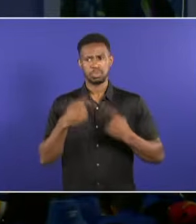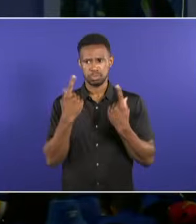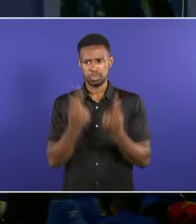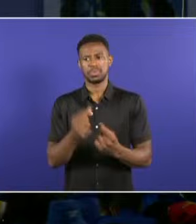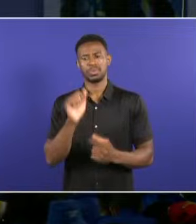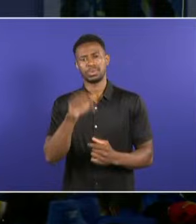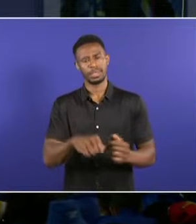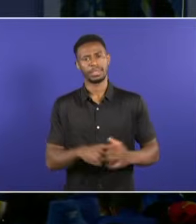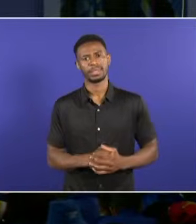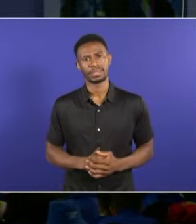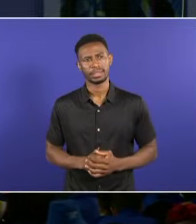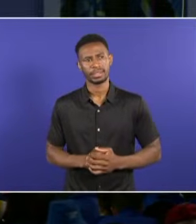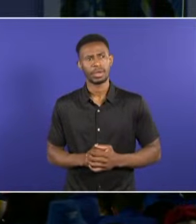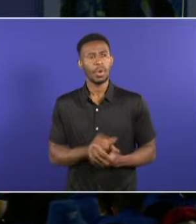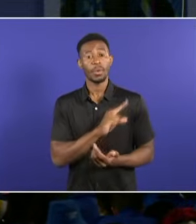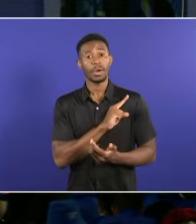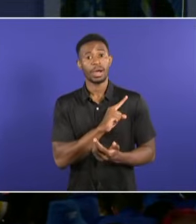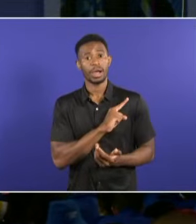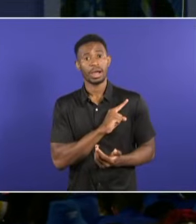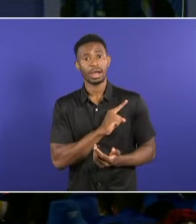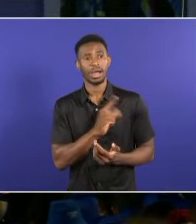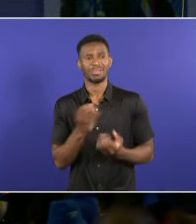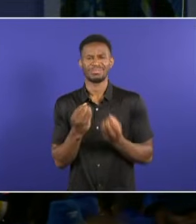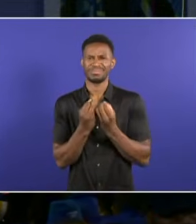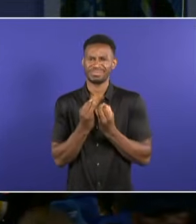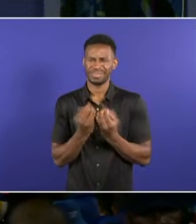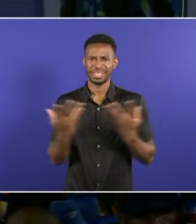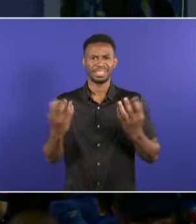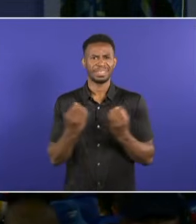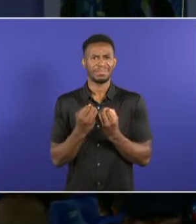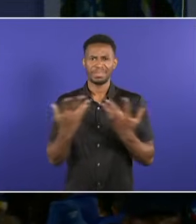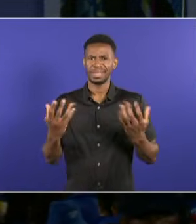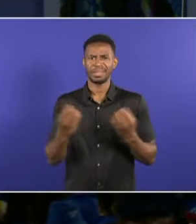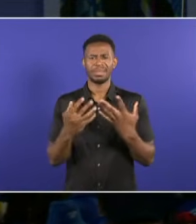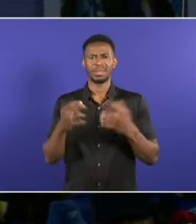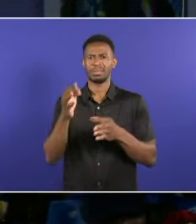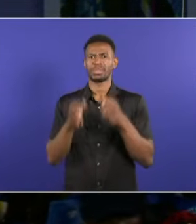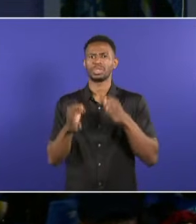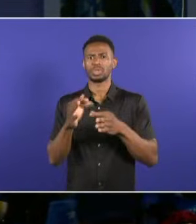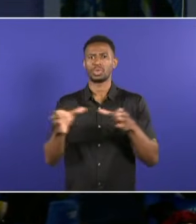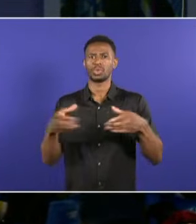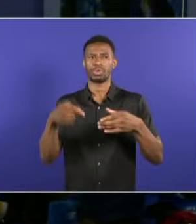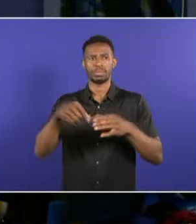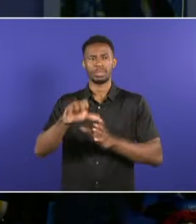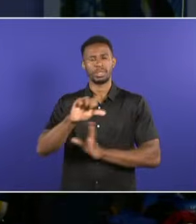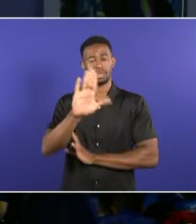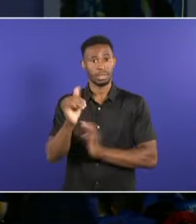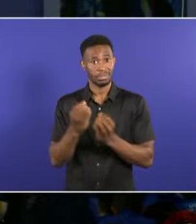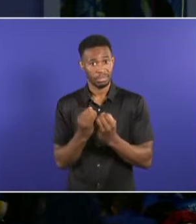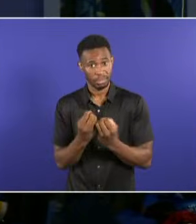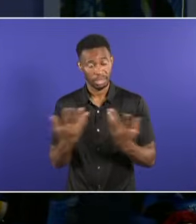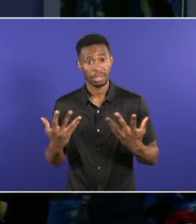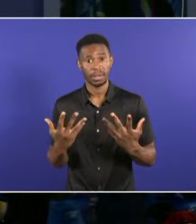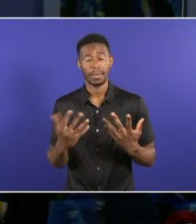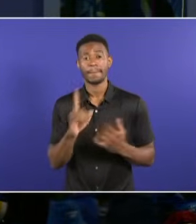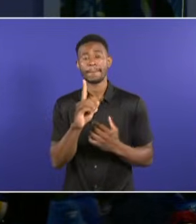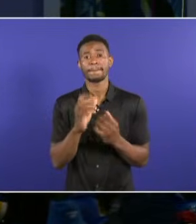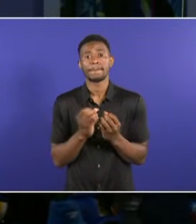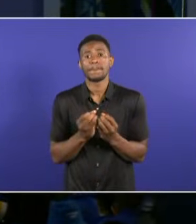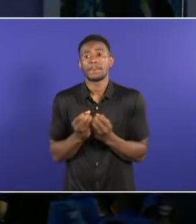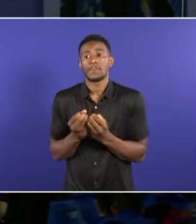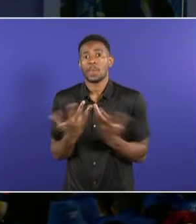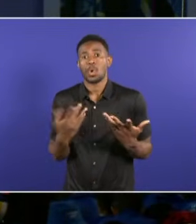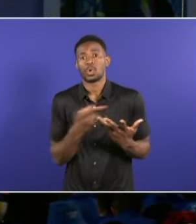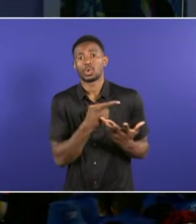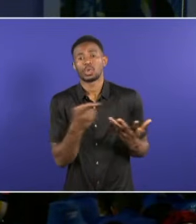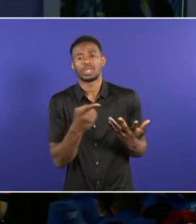You know what? There are hundreds of political parties in this country. Most of them